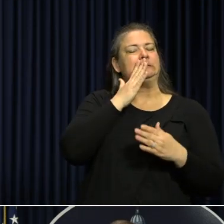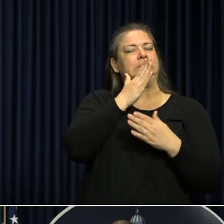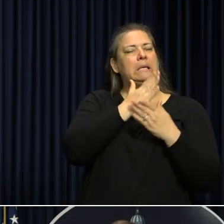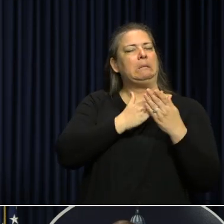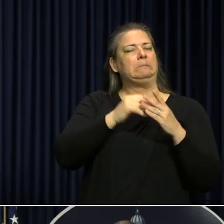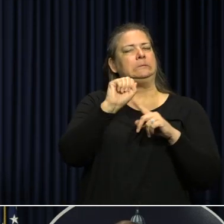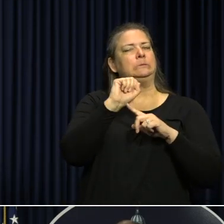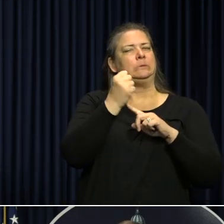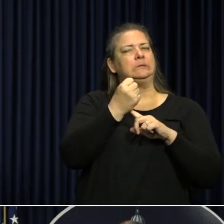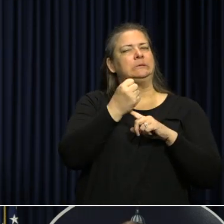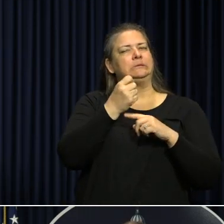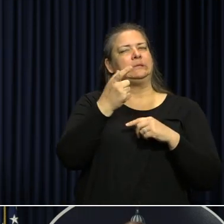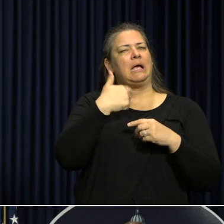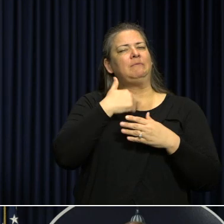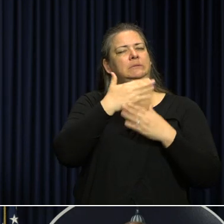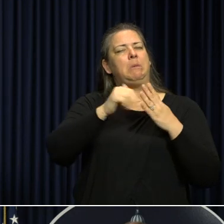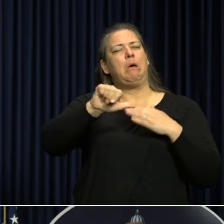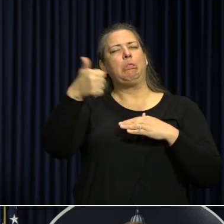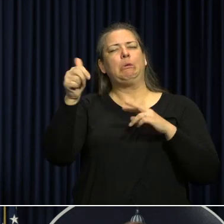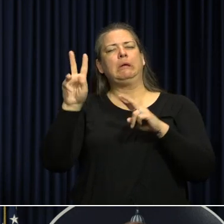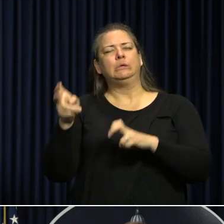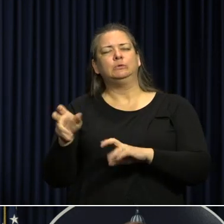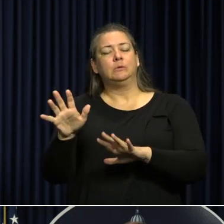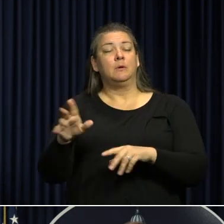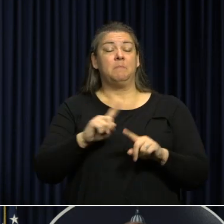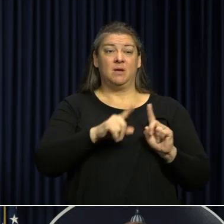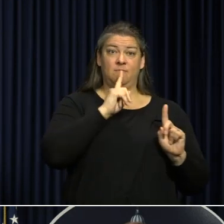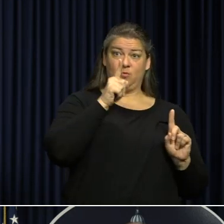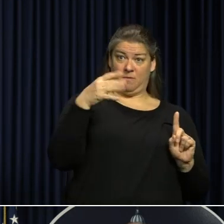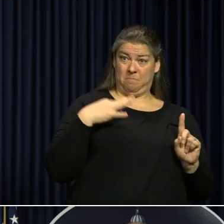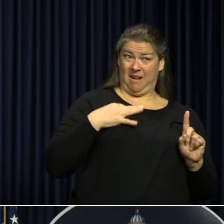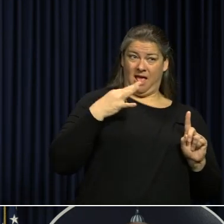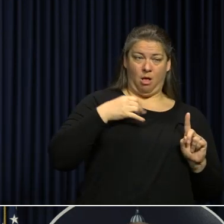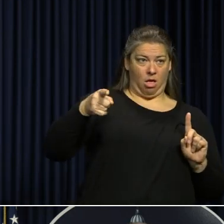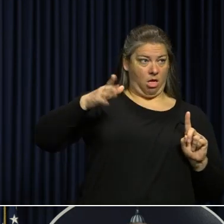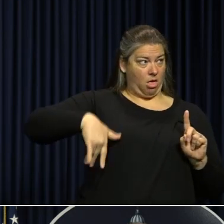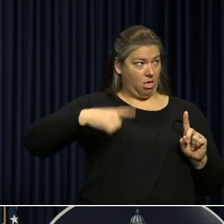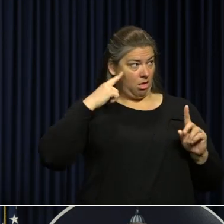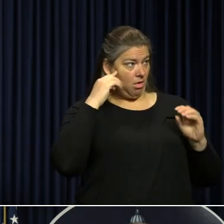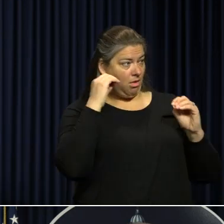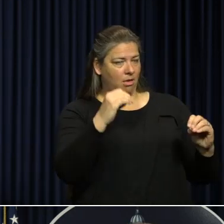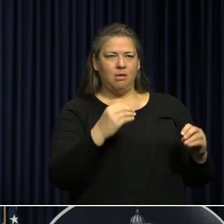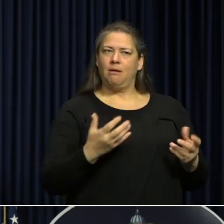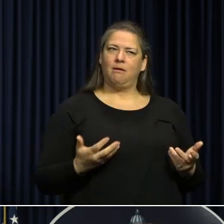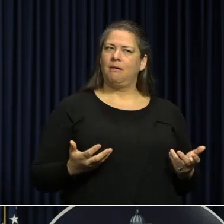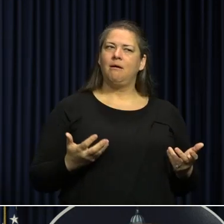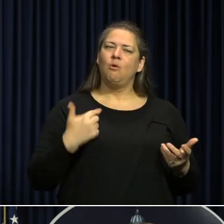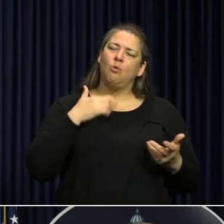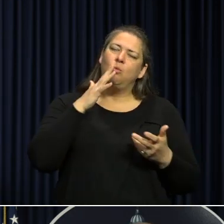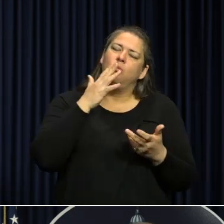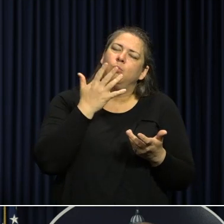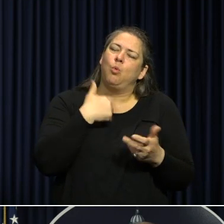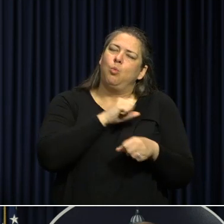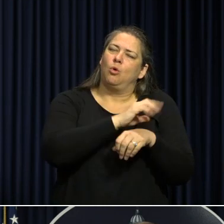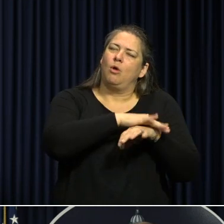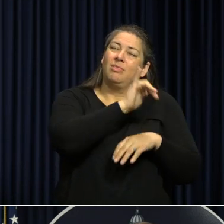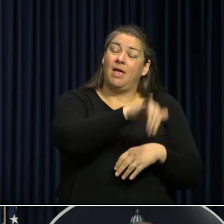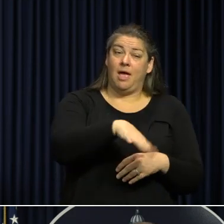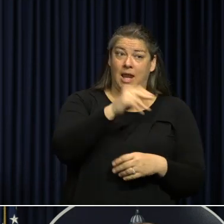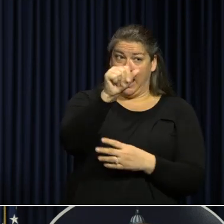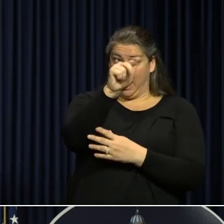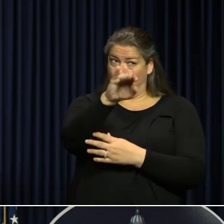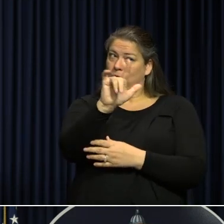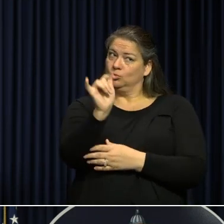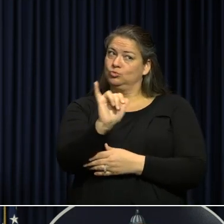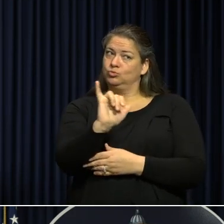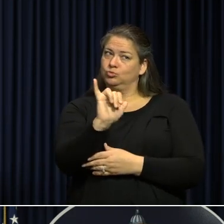where there are real issues. Then you need to be helped in April too, and we are working on that. And I hope to have very good